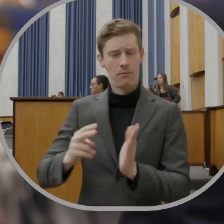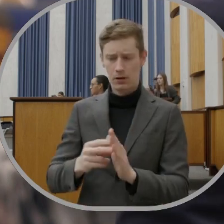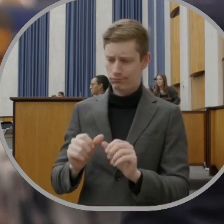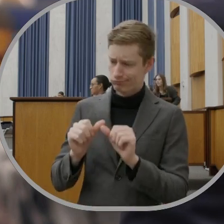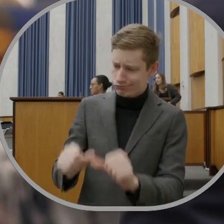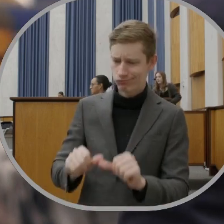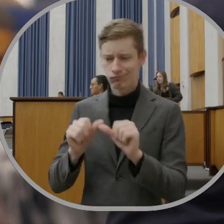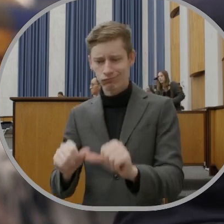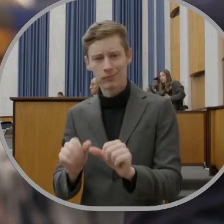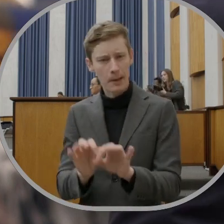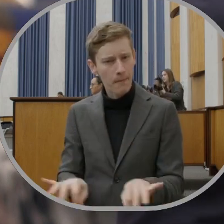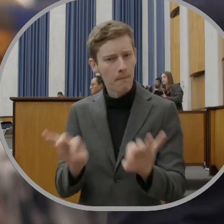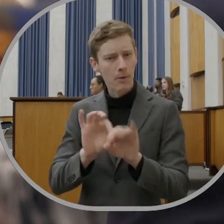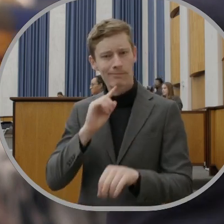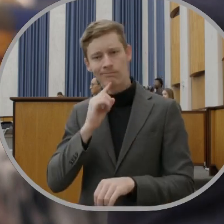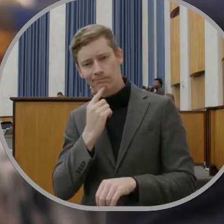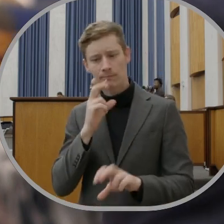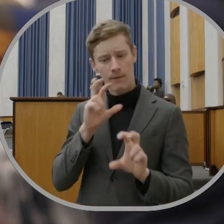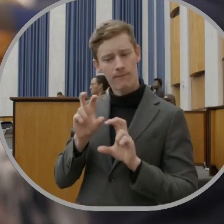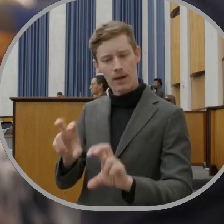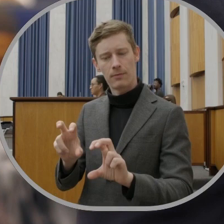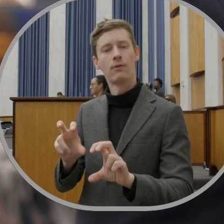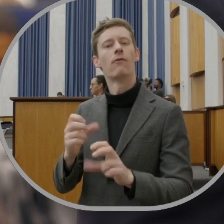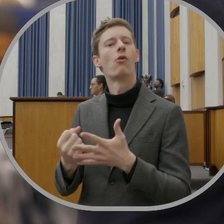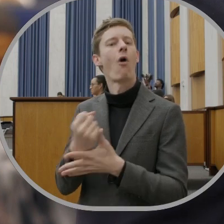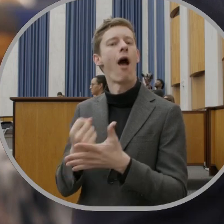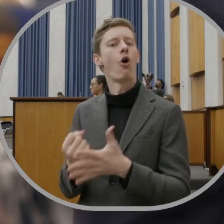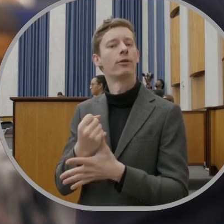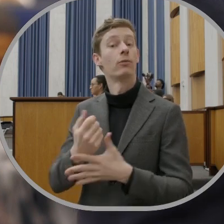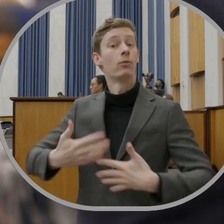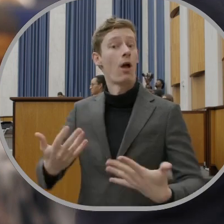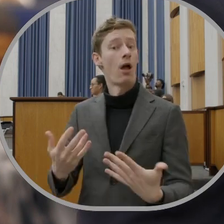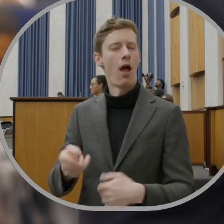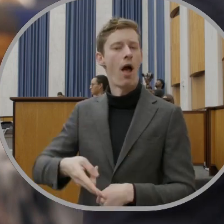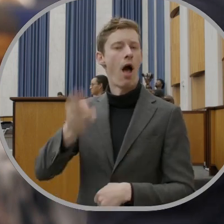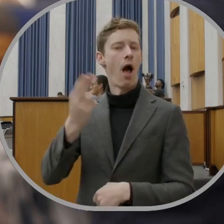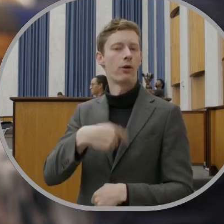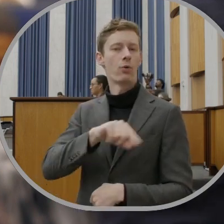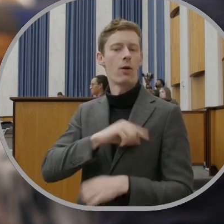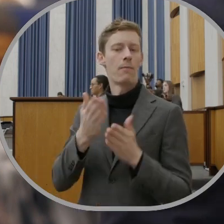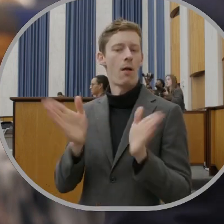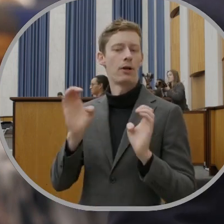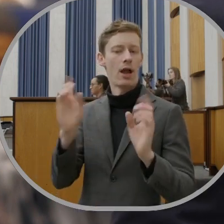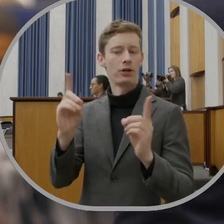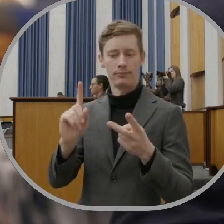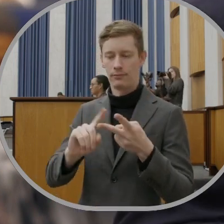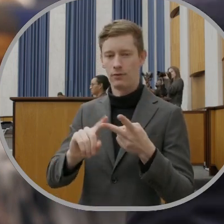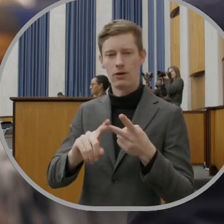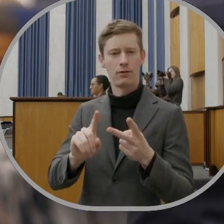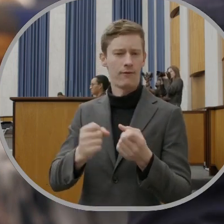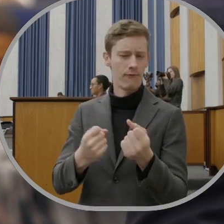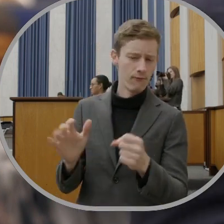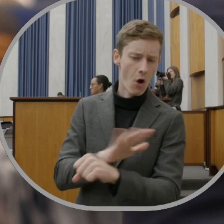critical investments in our shared priorities, such as high-quality public education and wraparound support services for